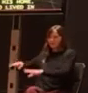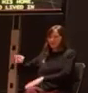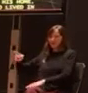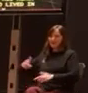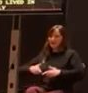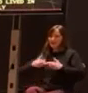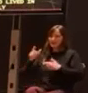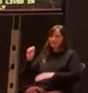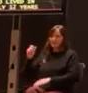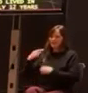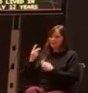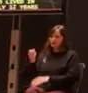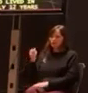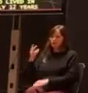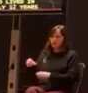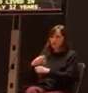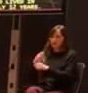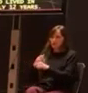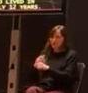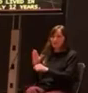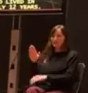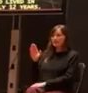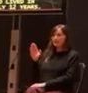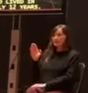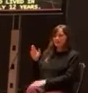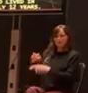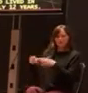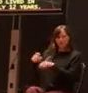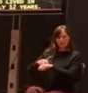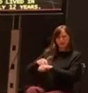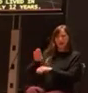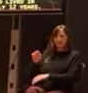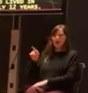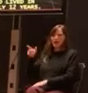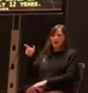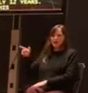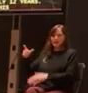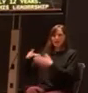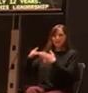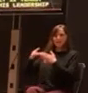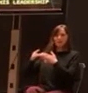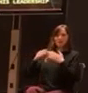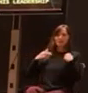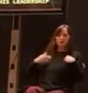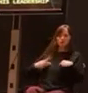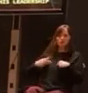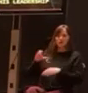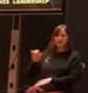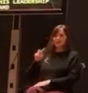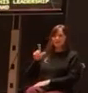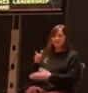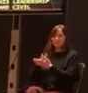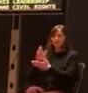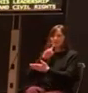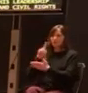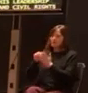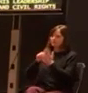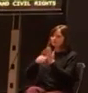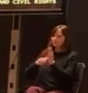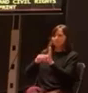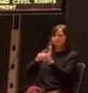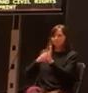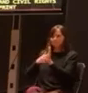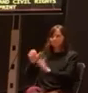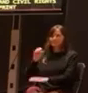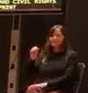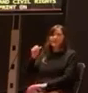years, yet his leadership in human and civil rights left an imprint on the fabric